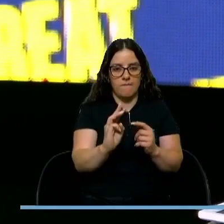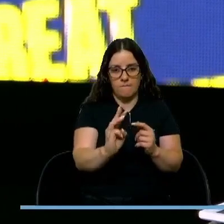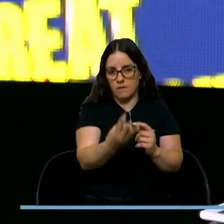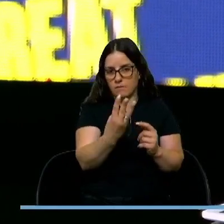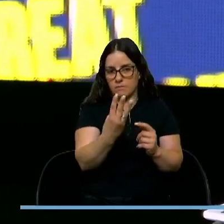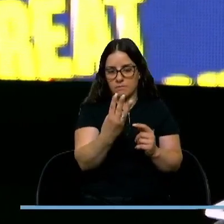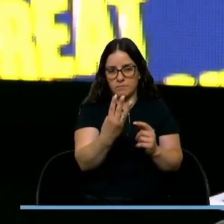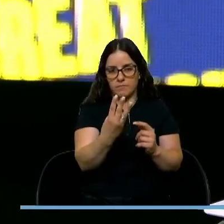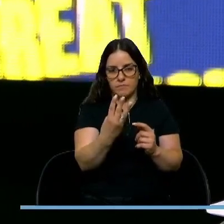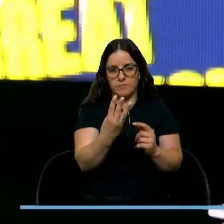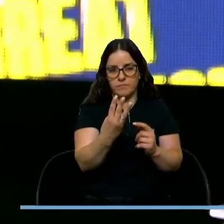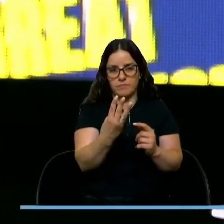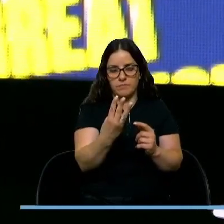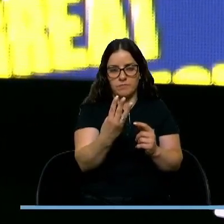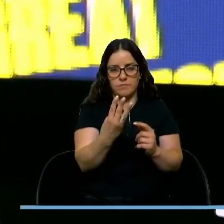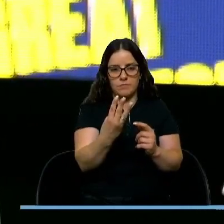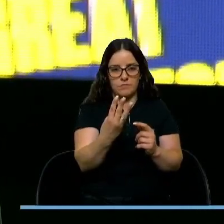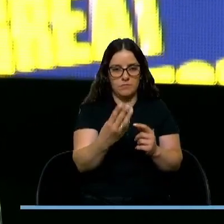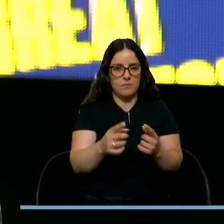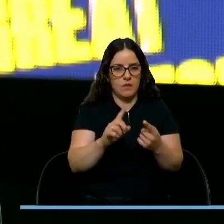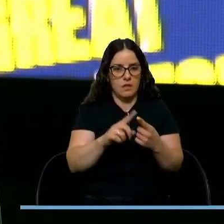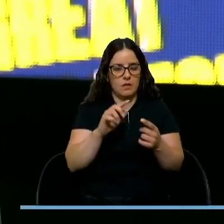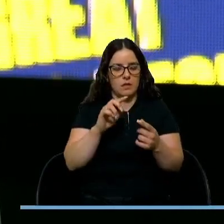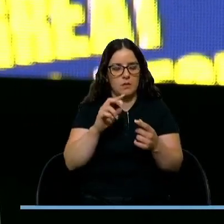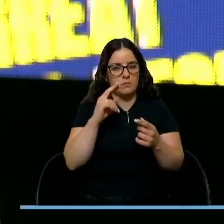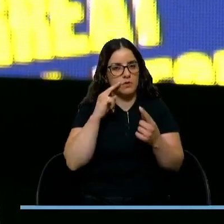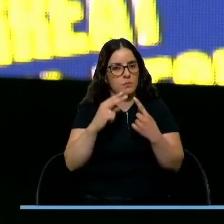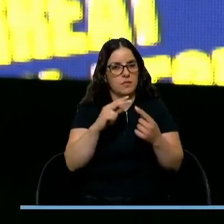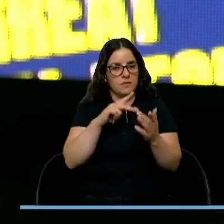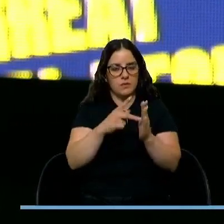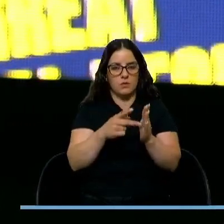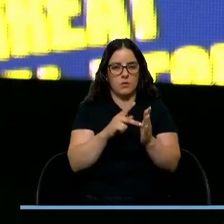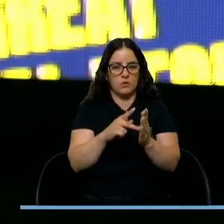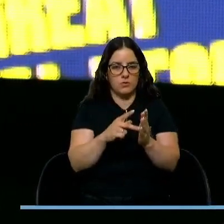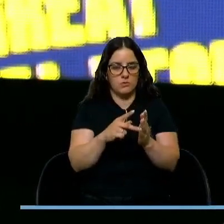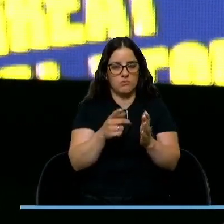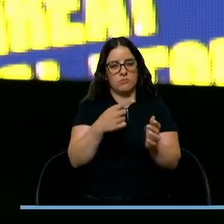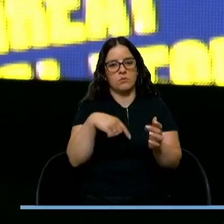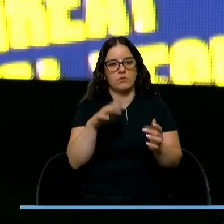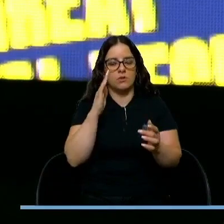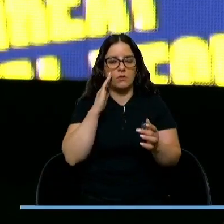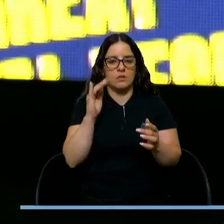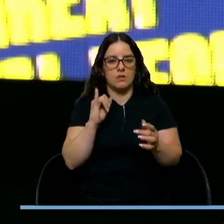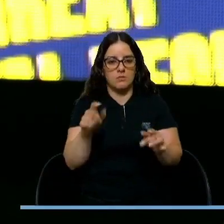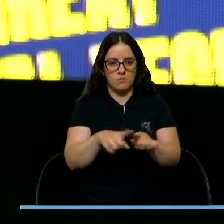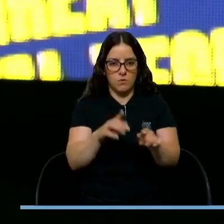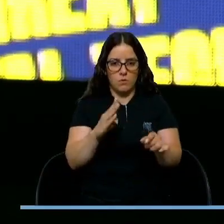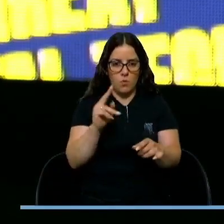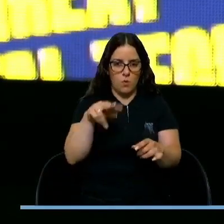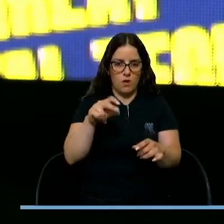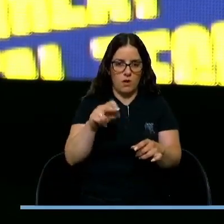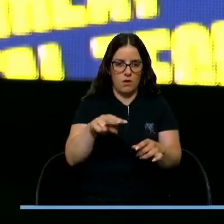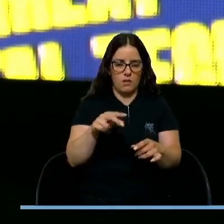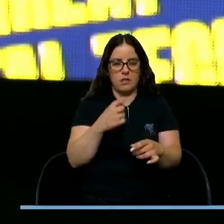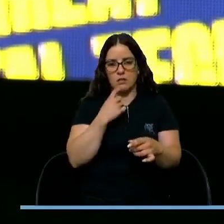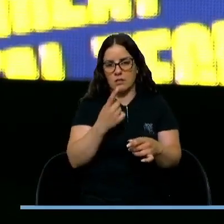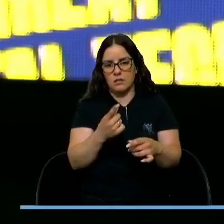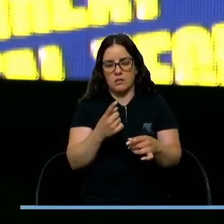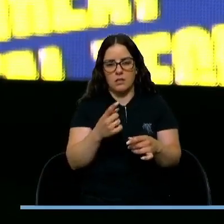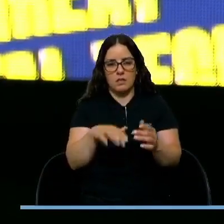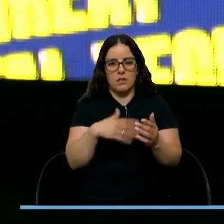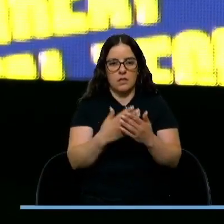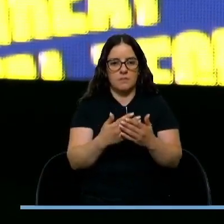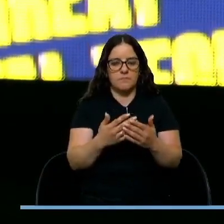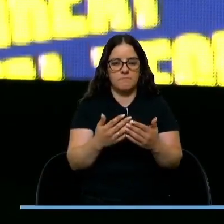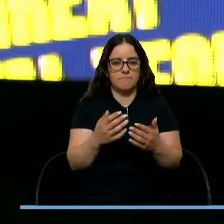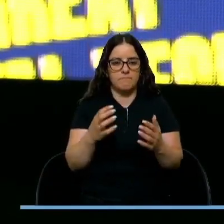these three areas. From the technological point of view, as I was saying, we